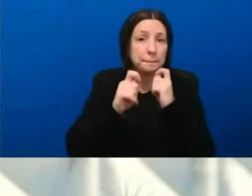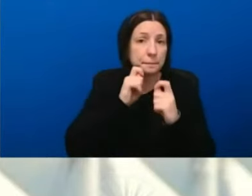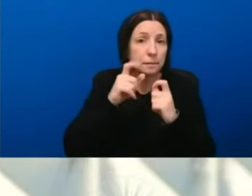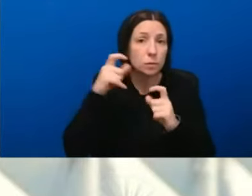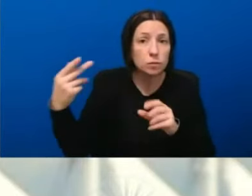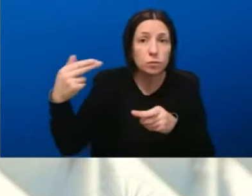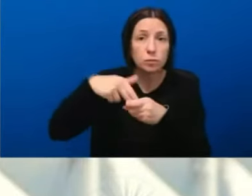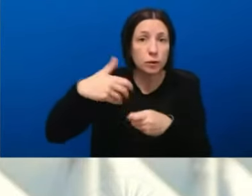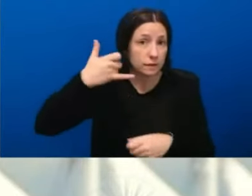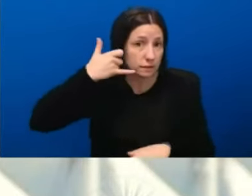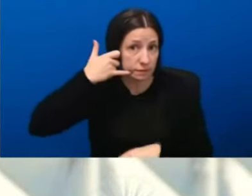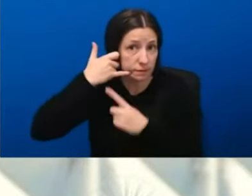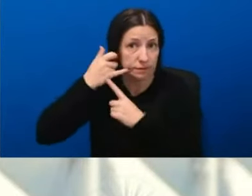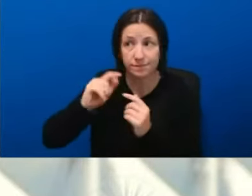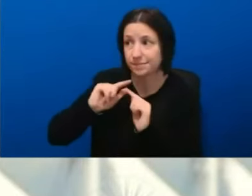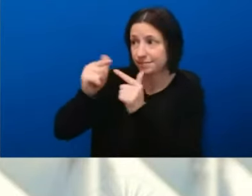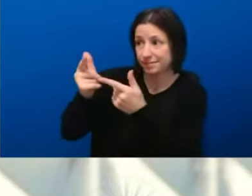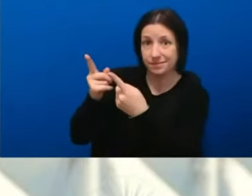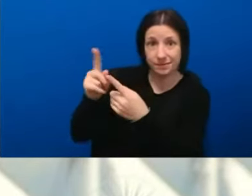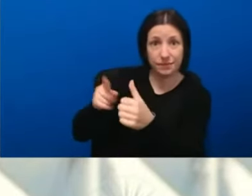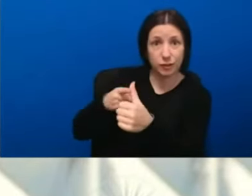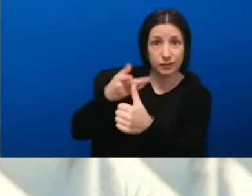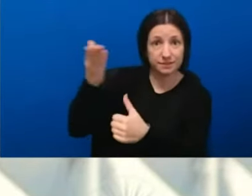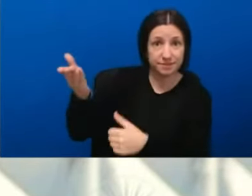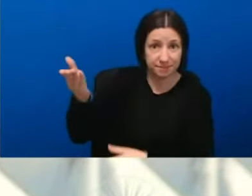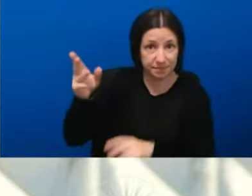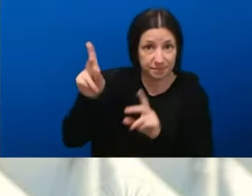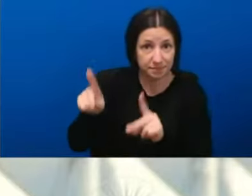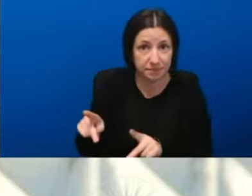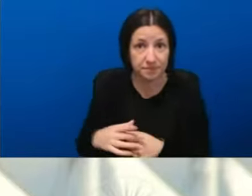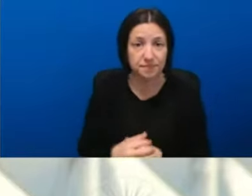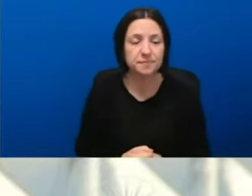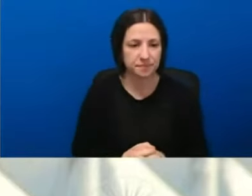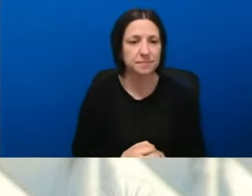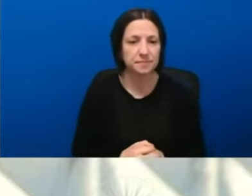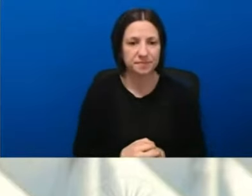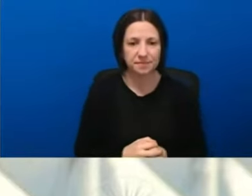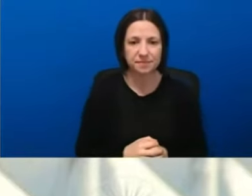from the line now. We have Keith Balderly from Gobel. Go ahead, Keith.